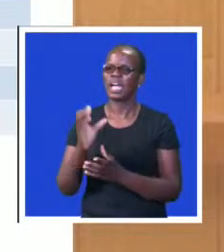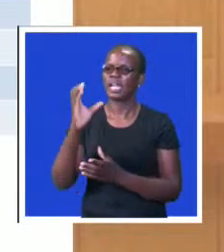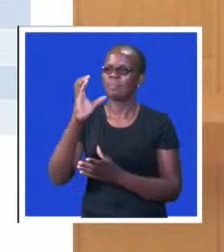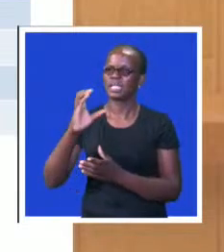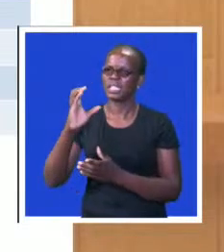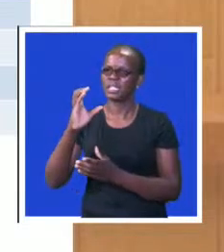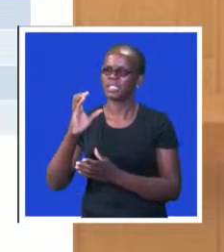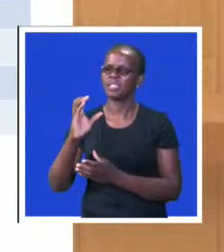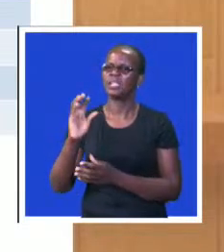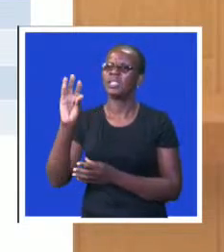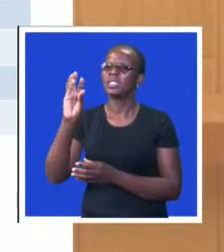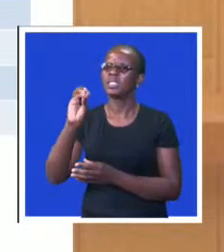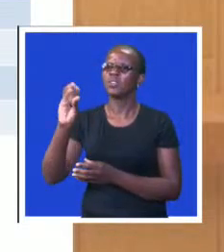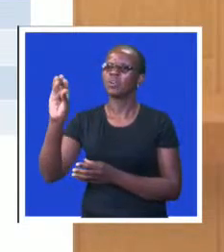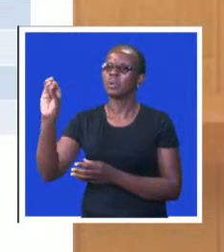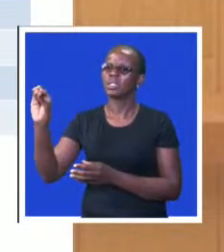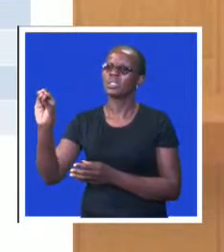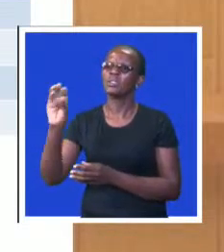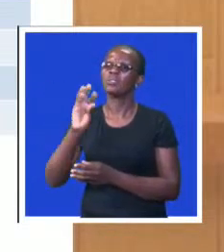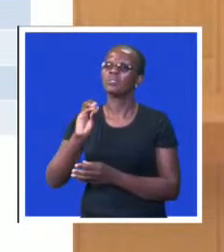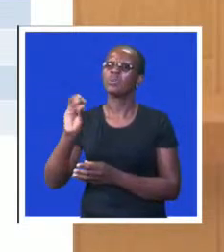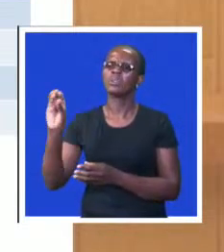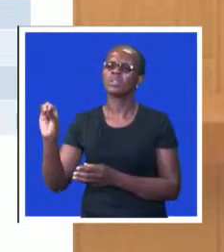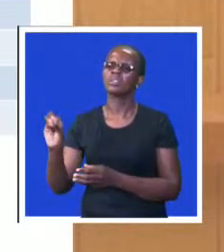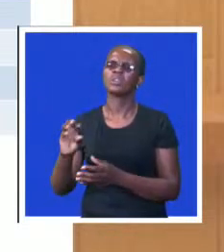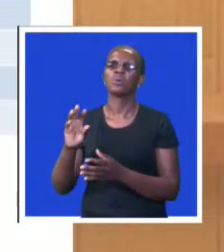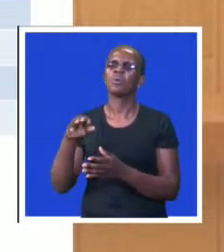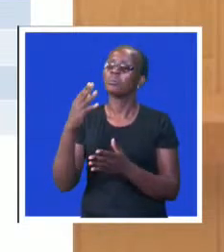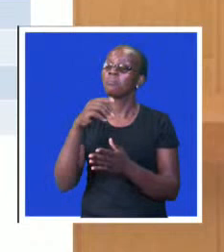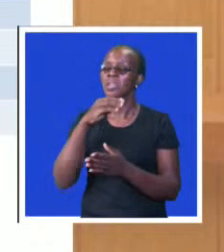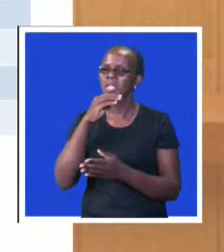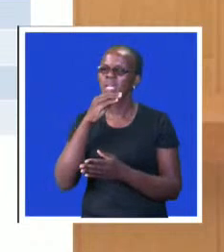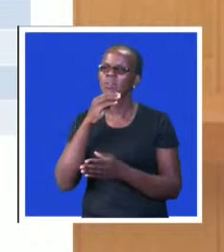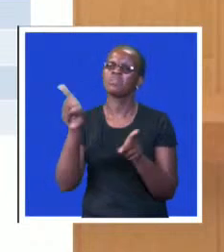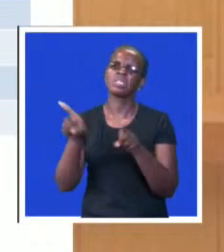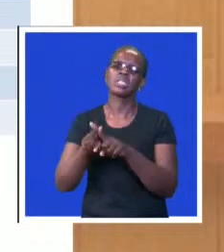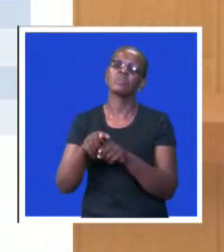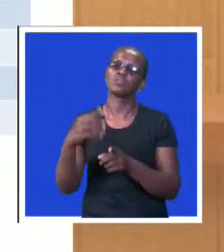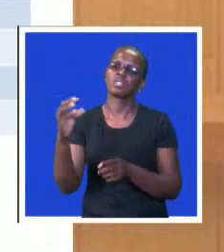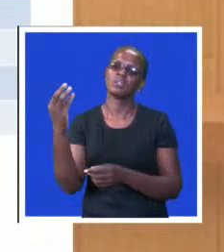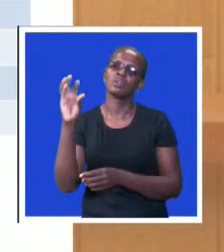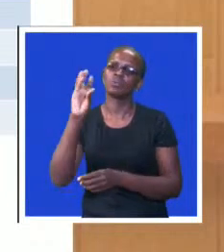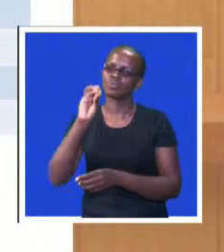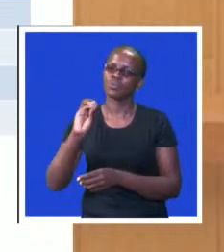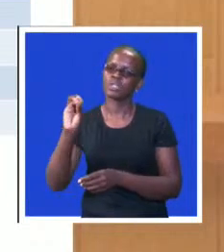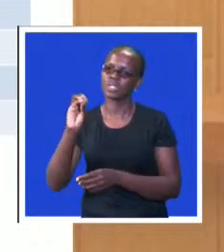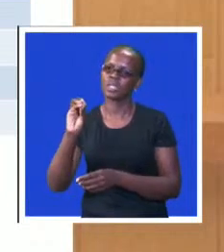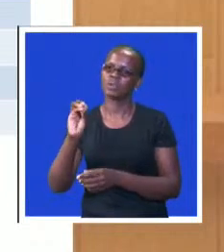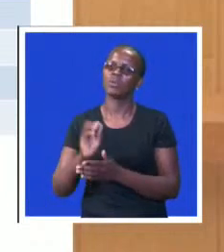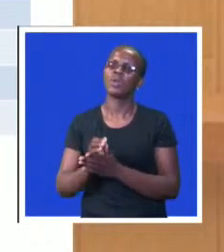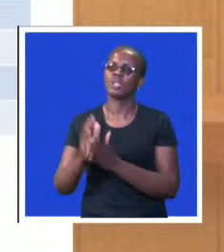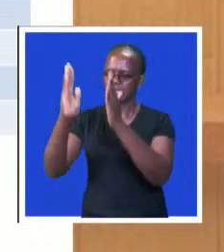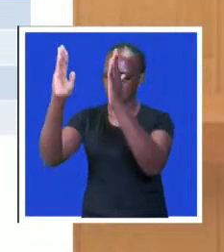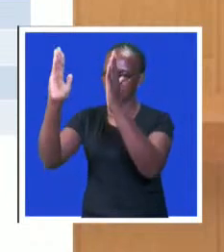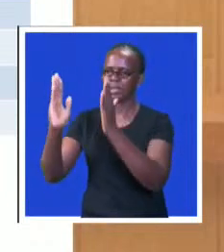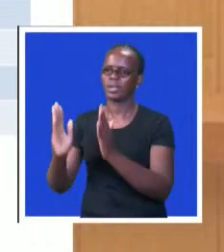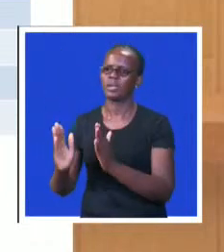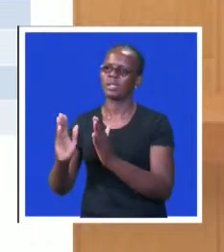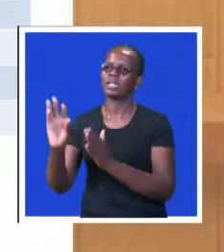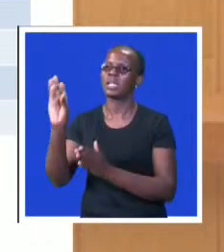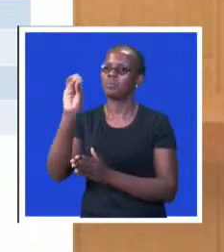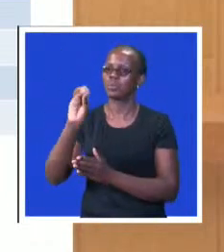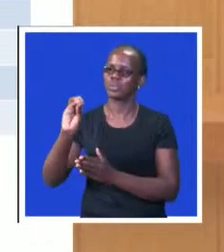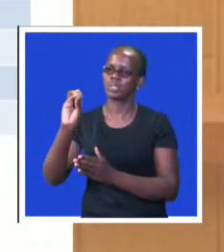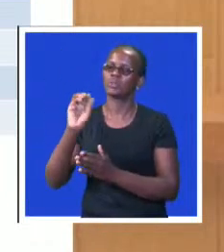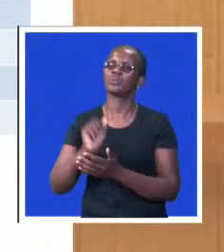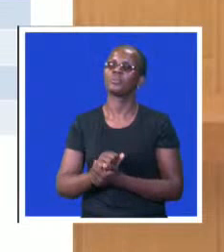0 plus 0 plus 0 is 0. We are going to place the 0 just under the